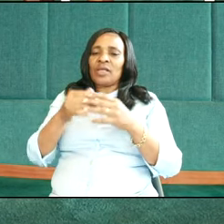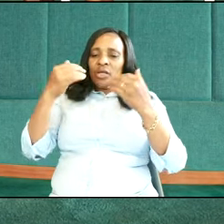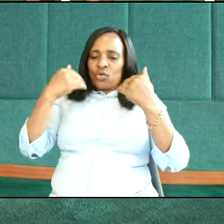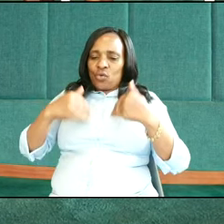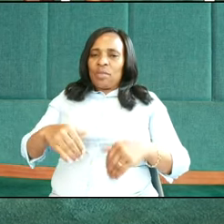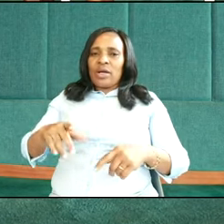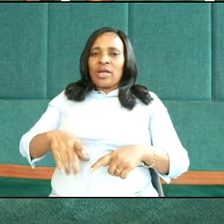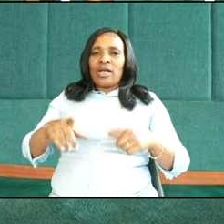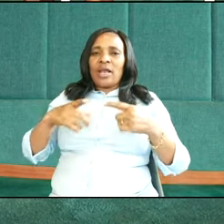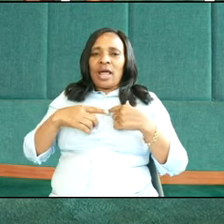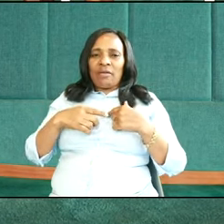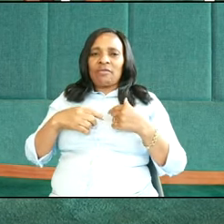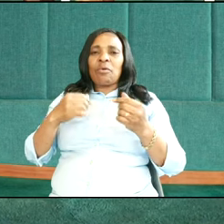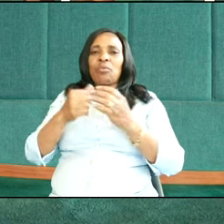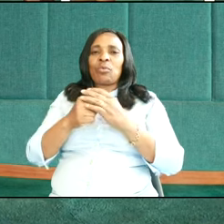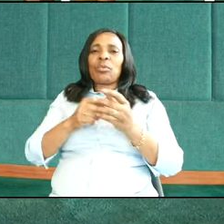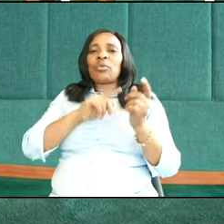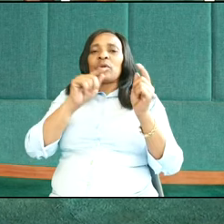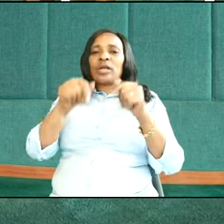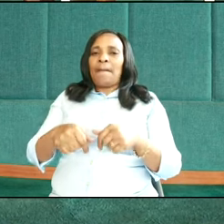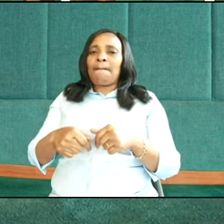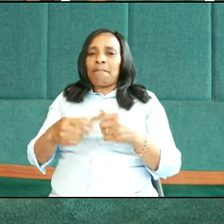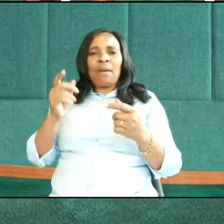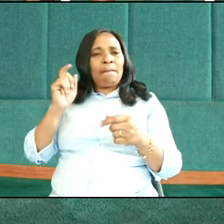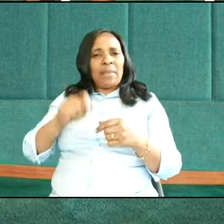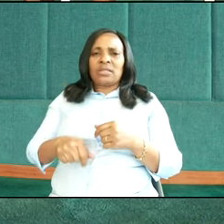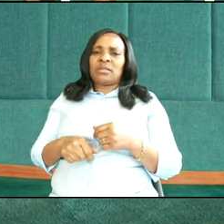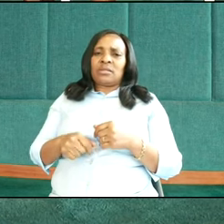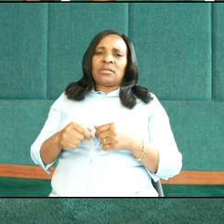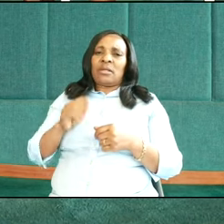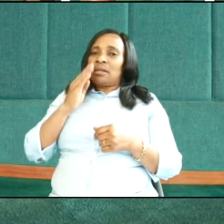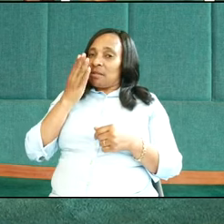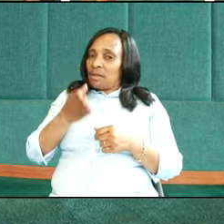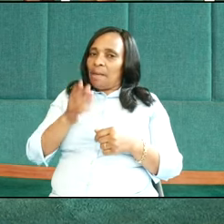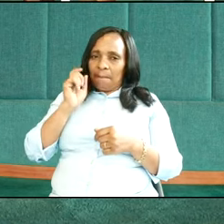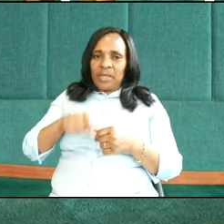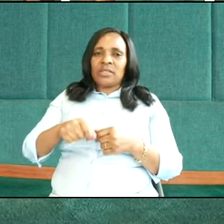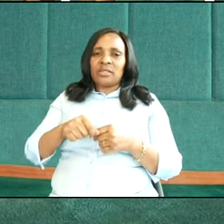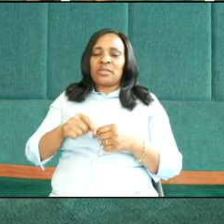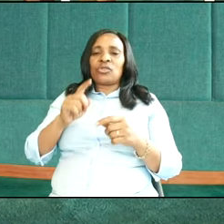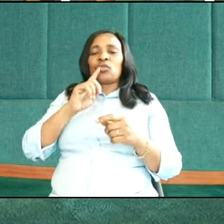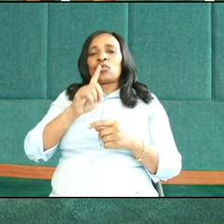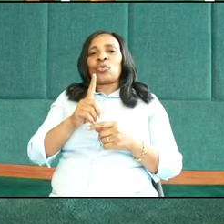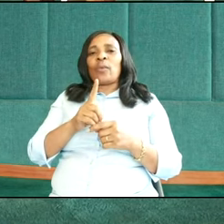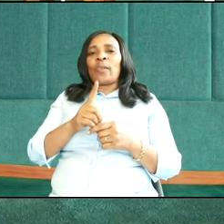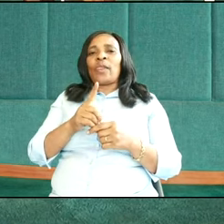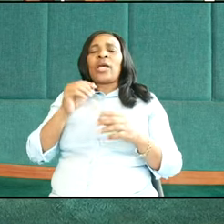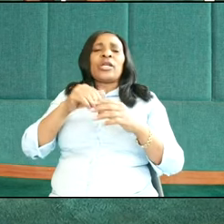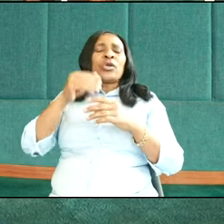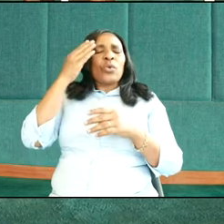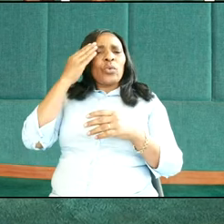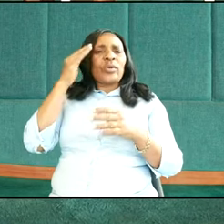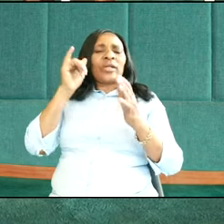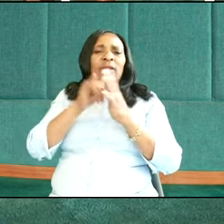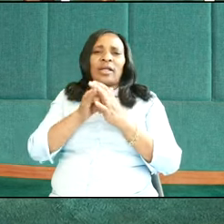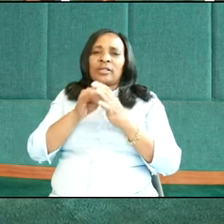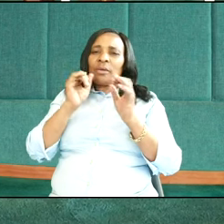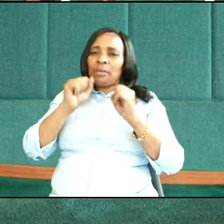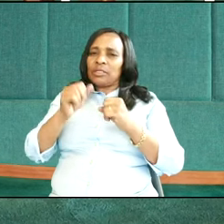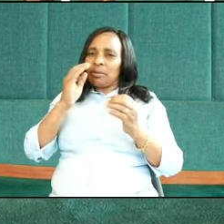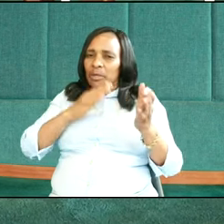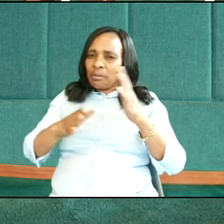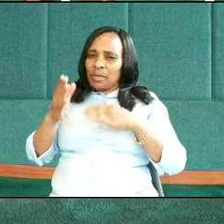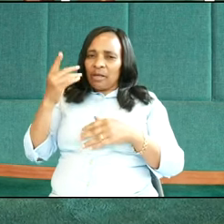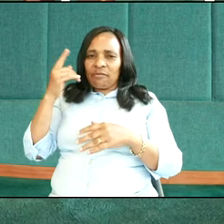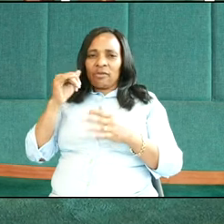human lives, trouble is going to come. Mm-hmm. It's a must. It has to be there. Mm-hmm. And so in knowing that, we have to prepare for